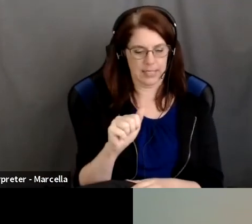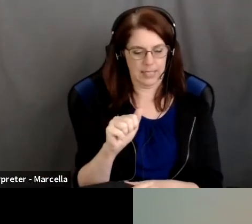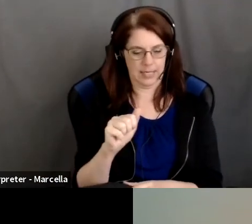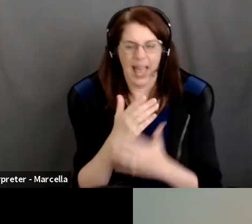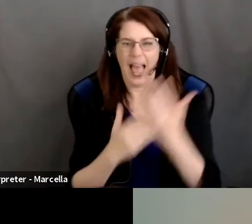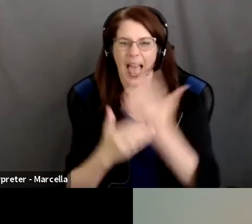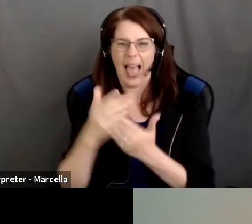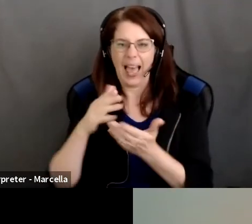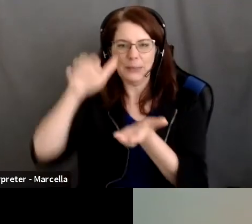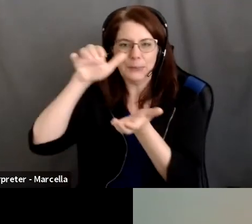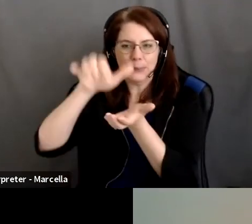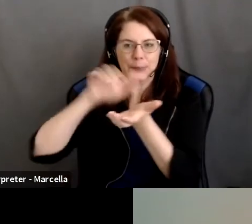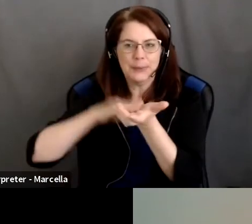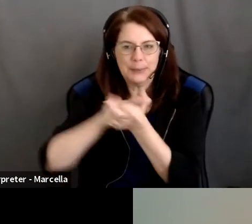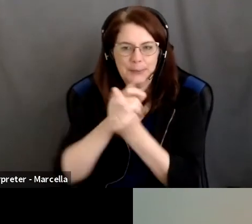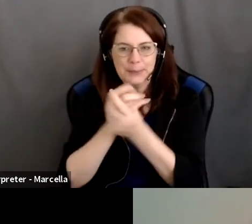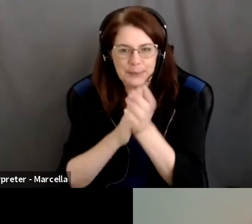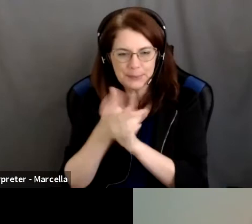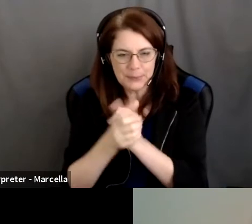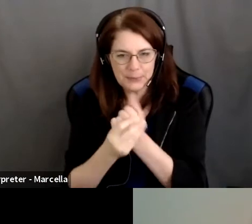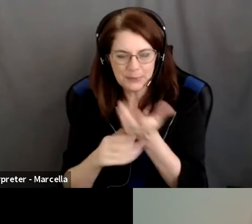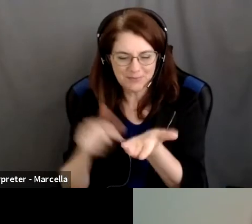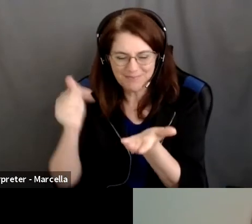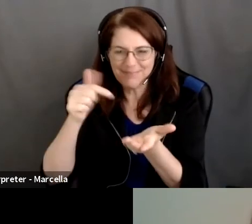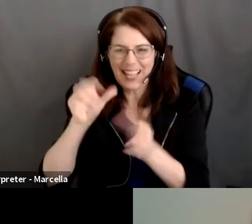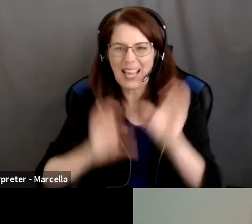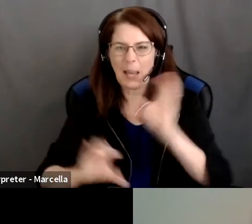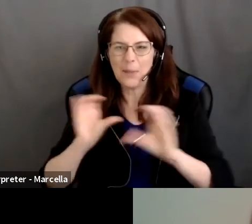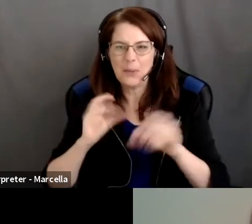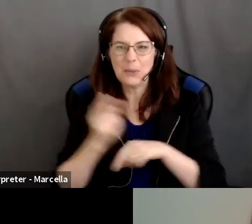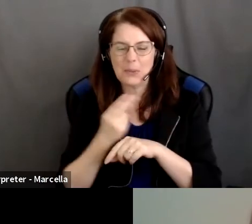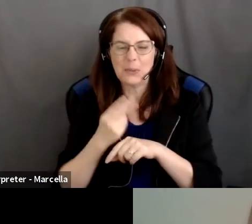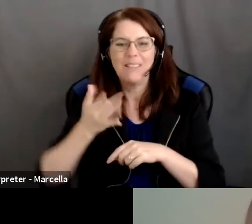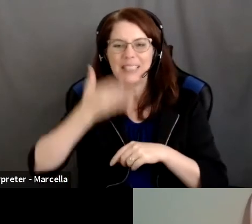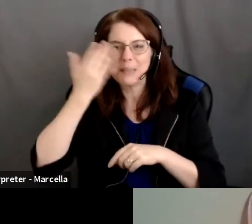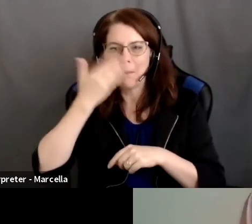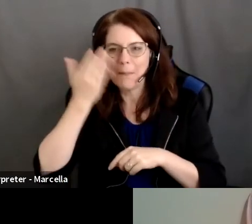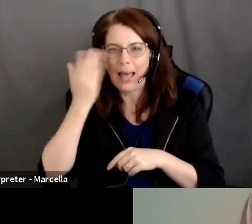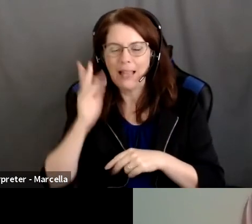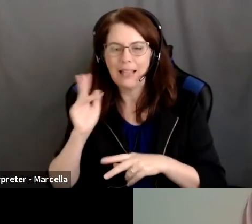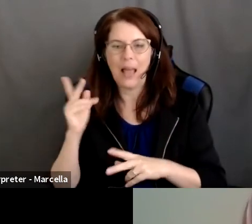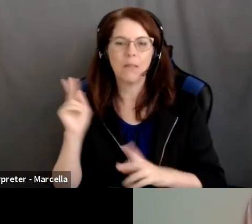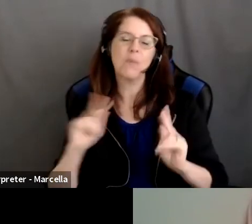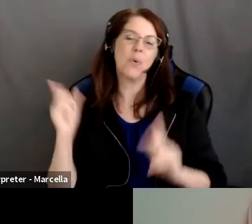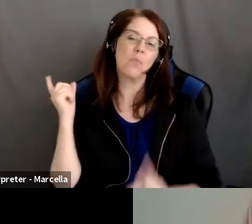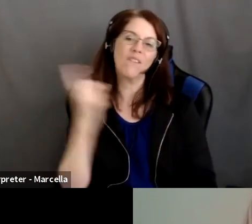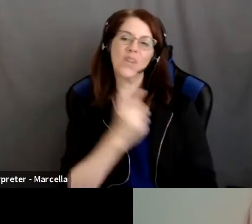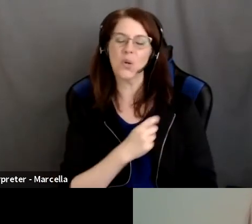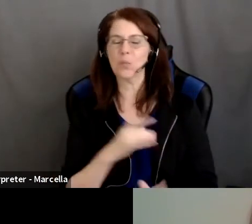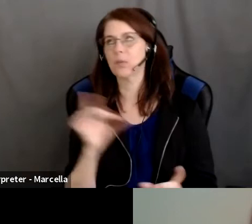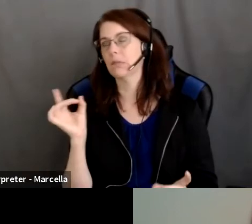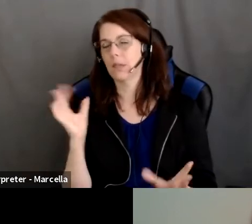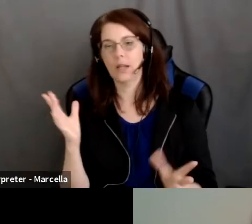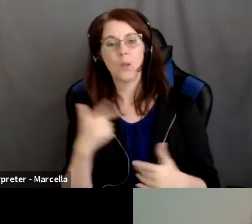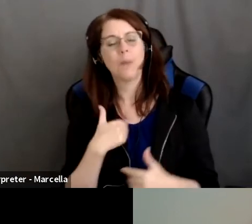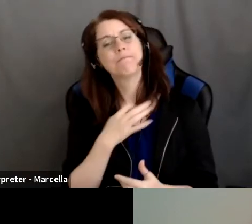hand sanitization chemicals that are usually fragranced in people's perfume and whatnot. And I